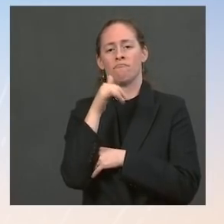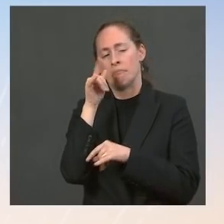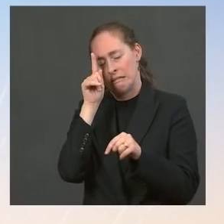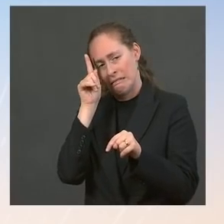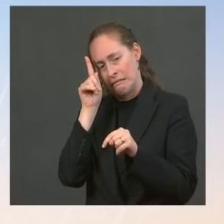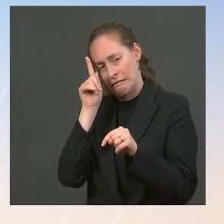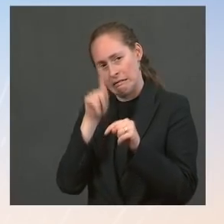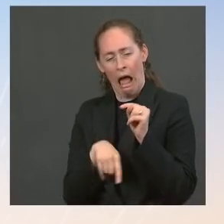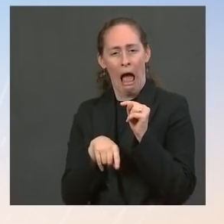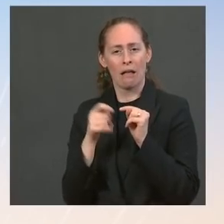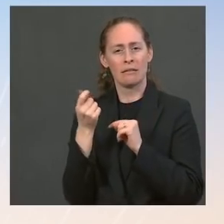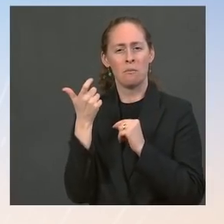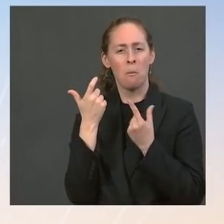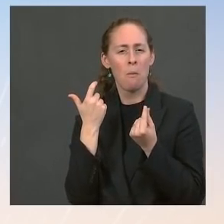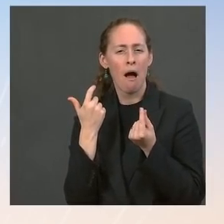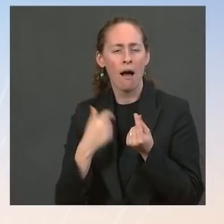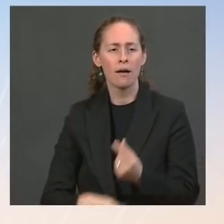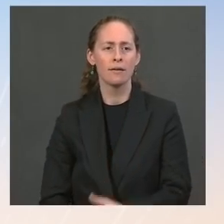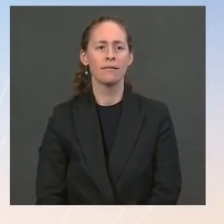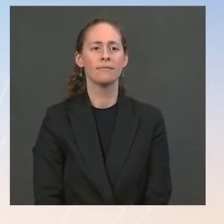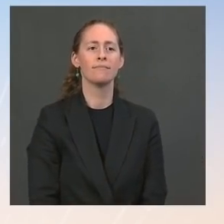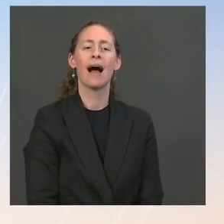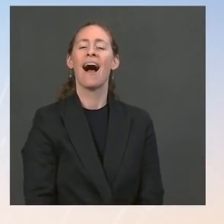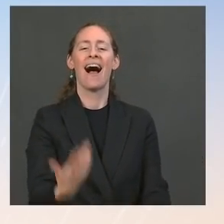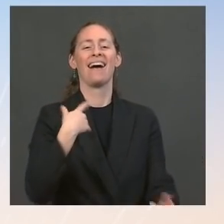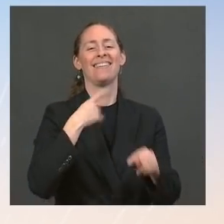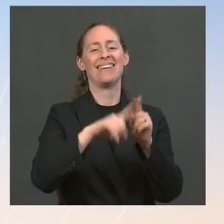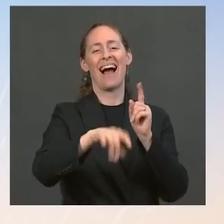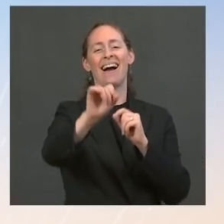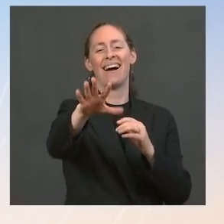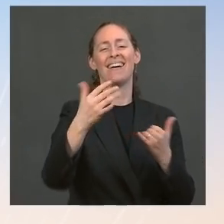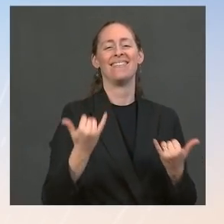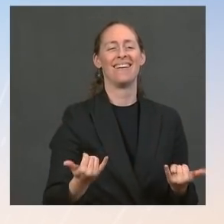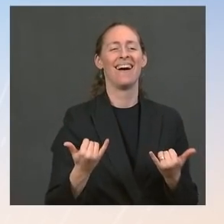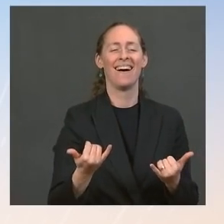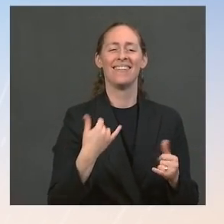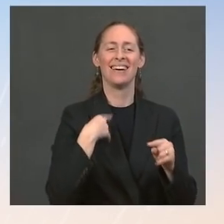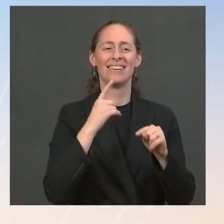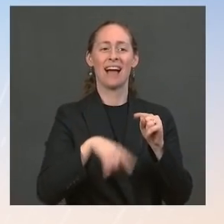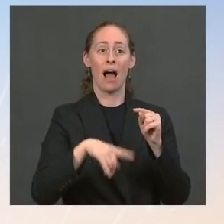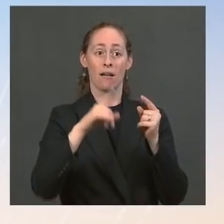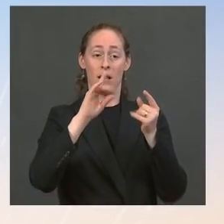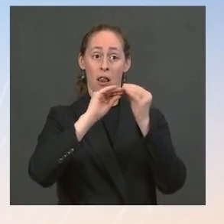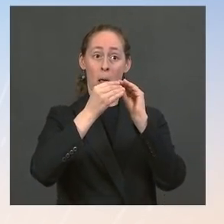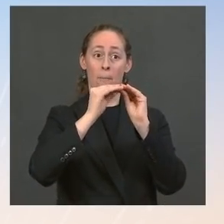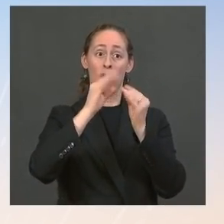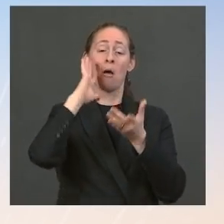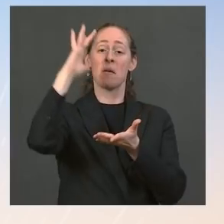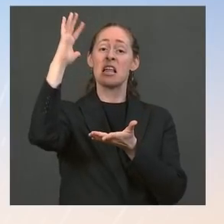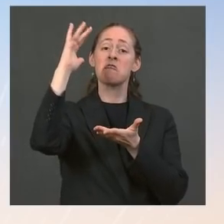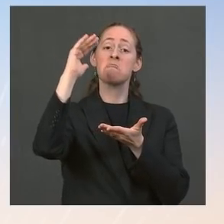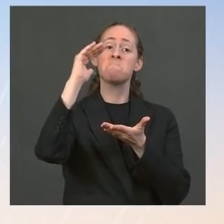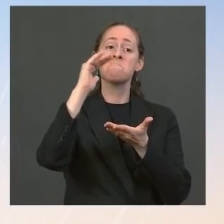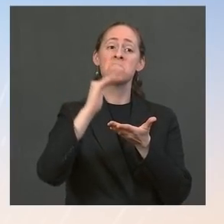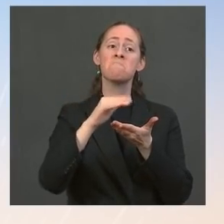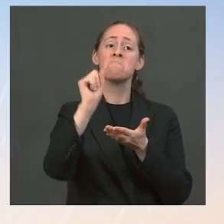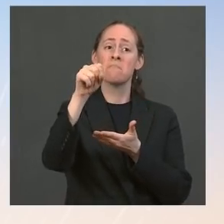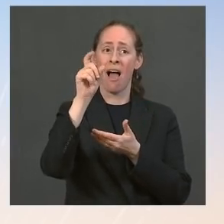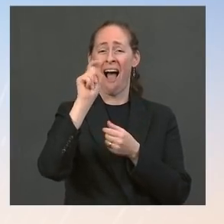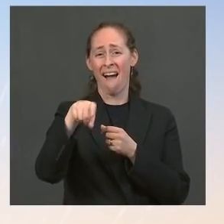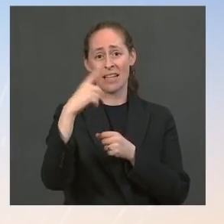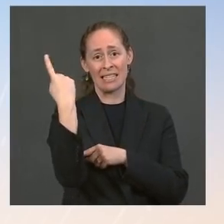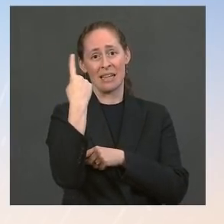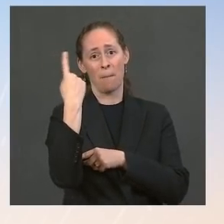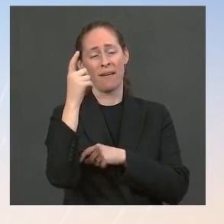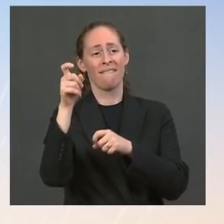not going to put anything on the table here. It's clear as numbers come down, which they will, that there will be cuts to different components. That's